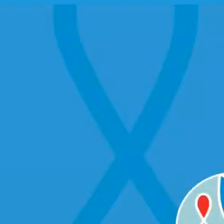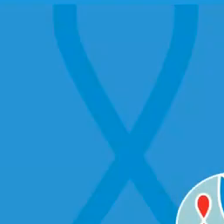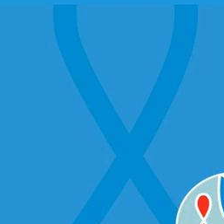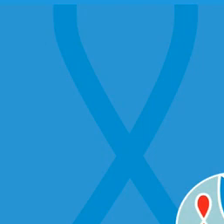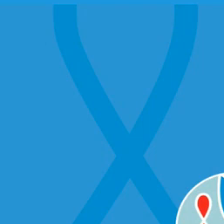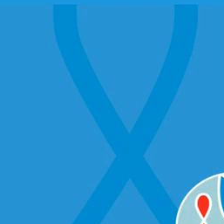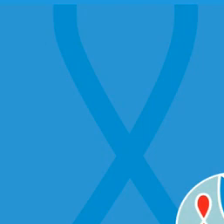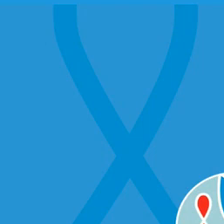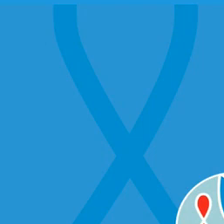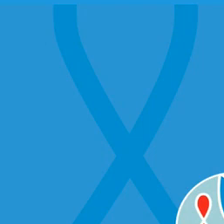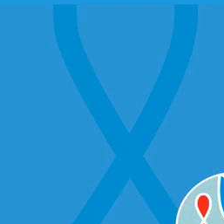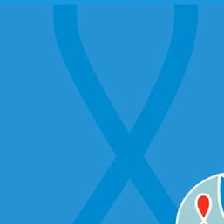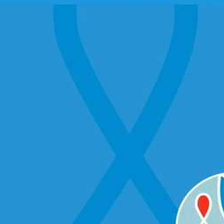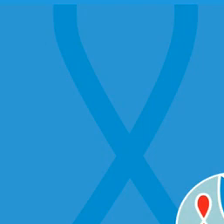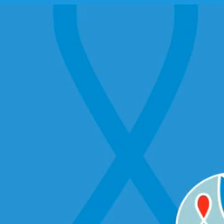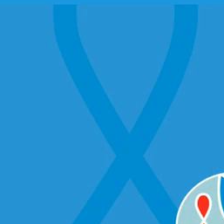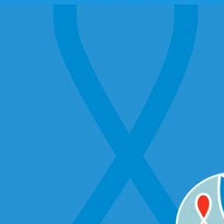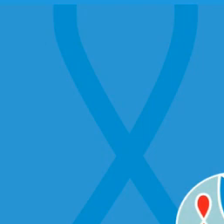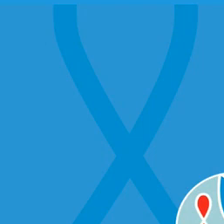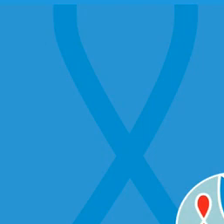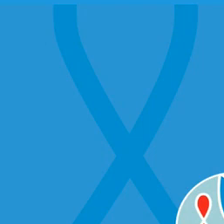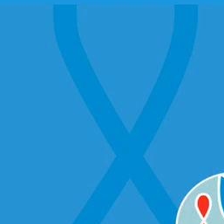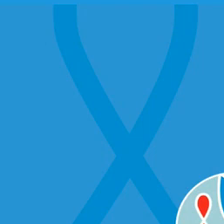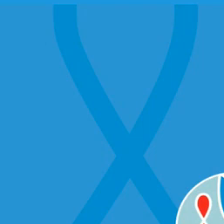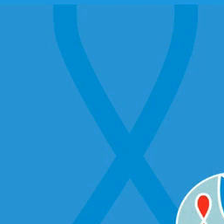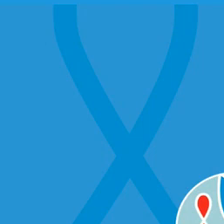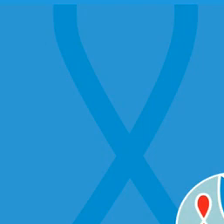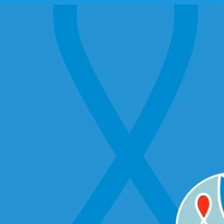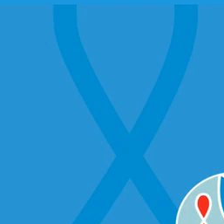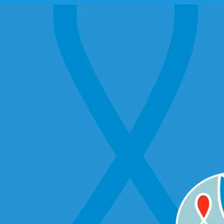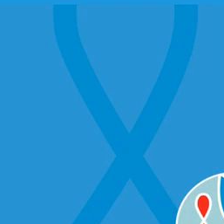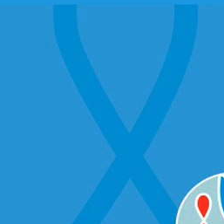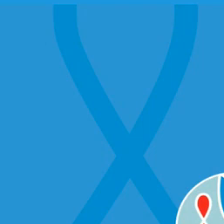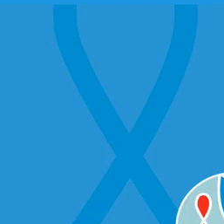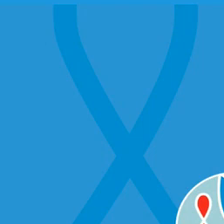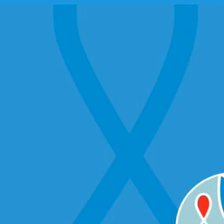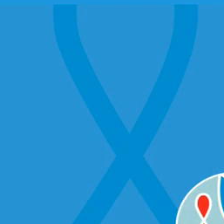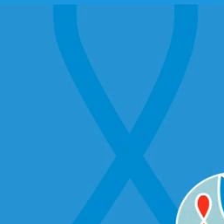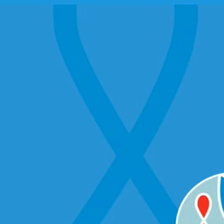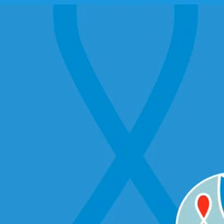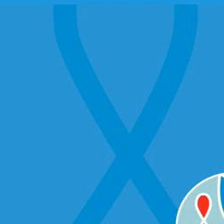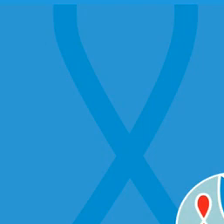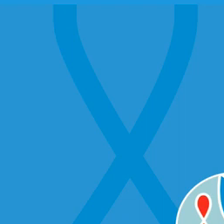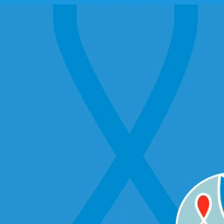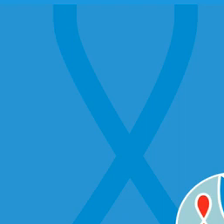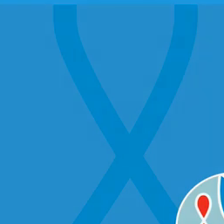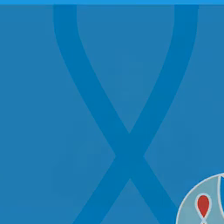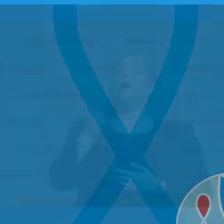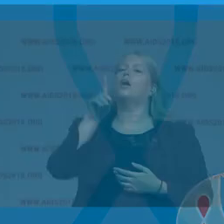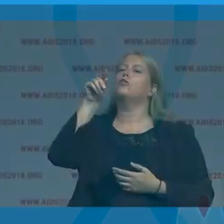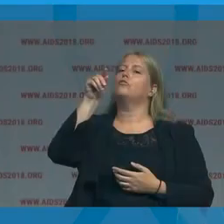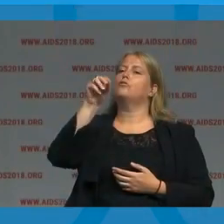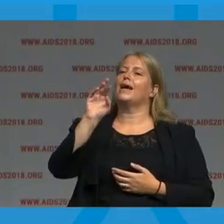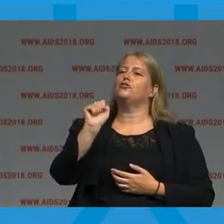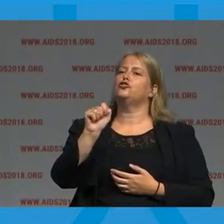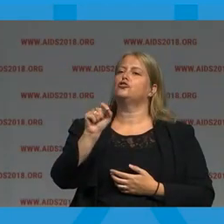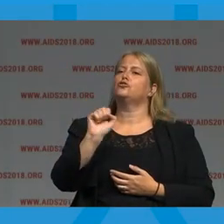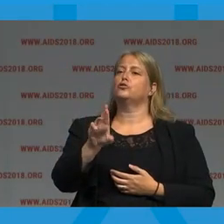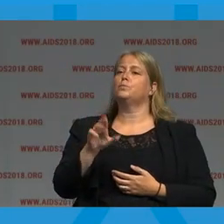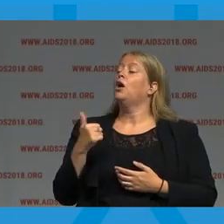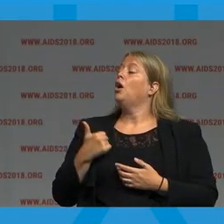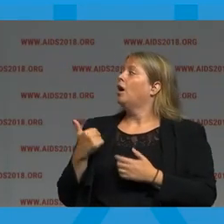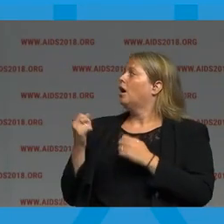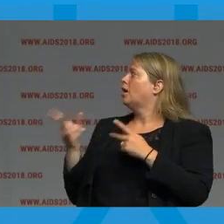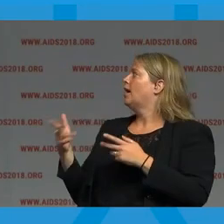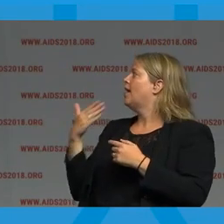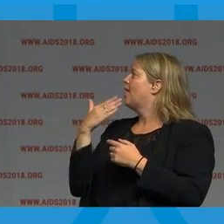To introduce our next plenary speakers, please welcome back Her Excellency Sandra Granger. Thank you, Brad,